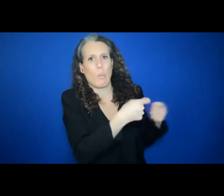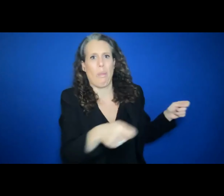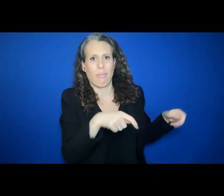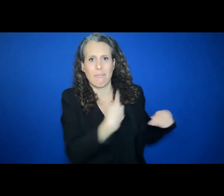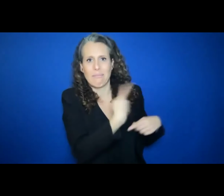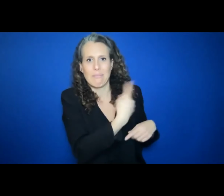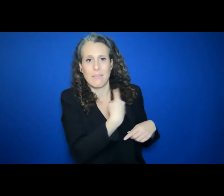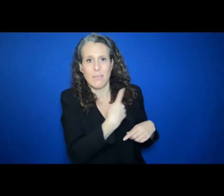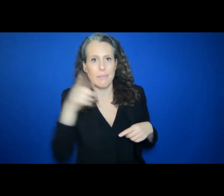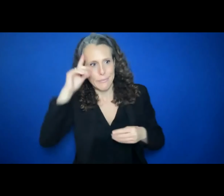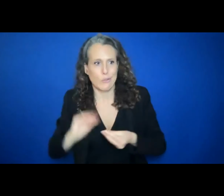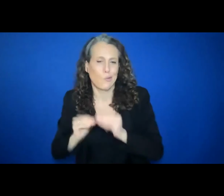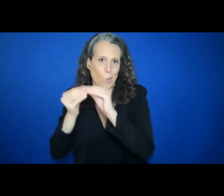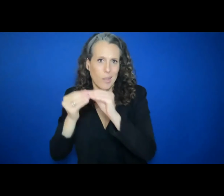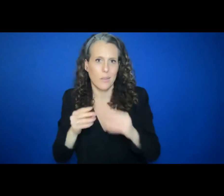Let's move on.